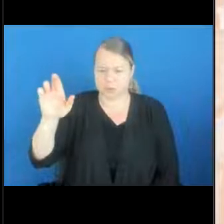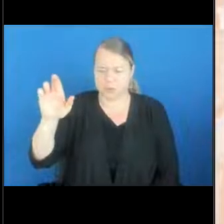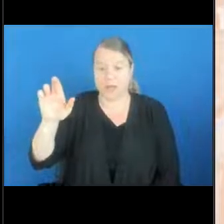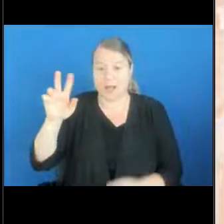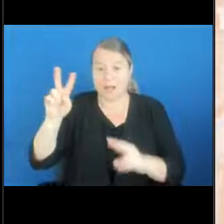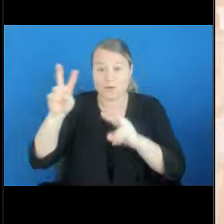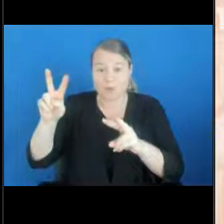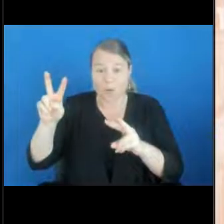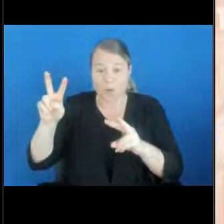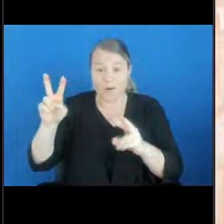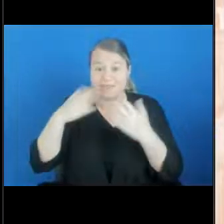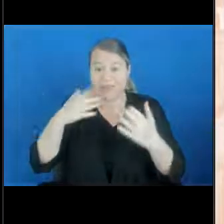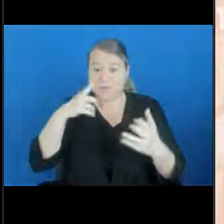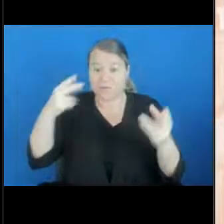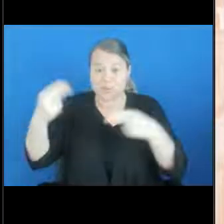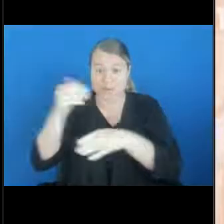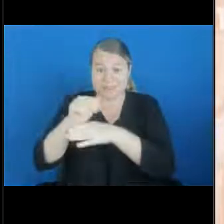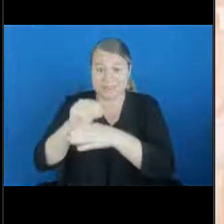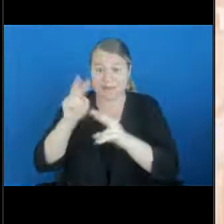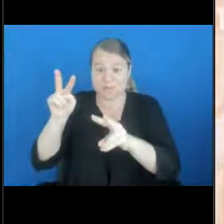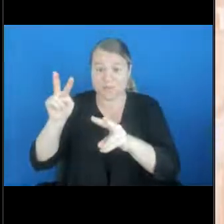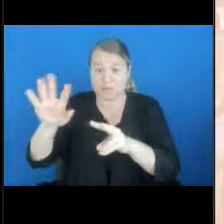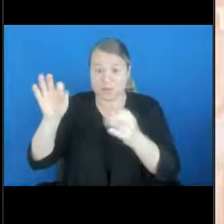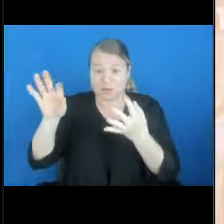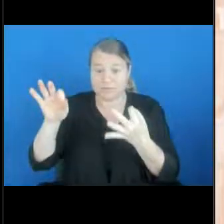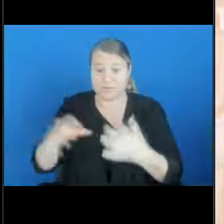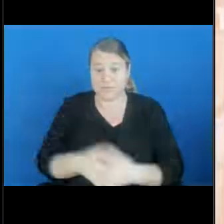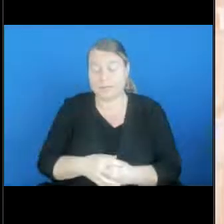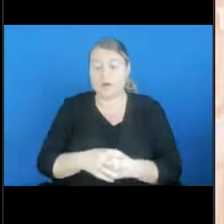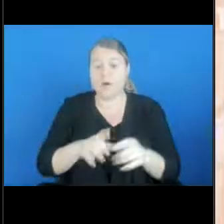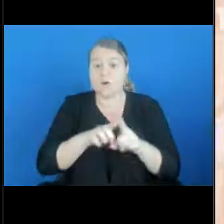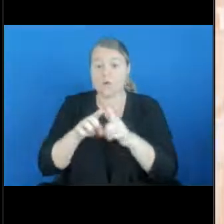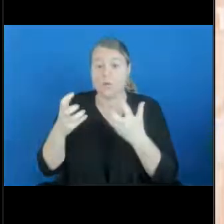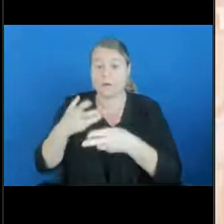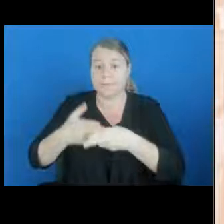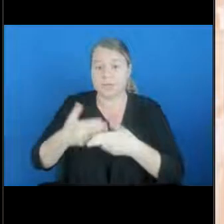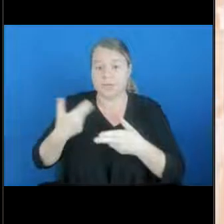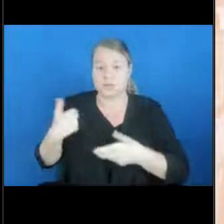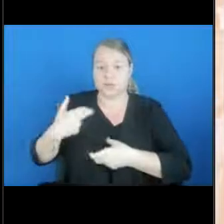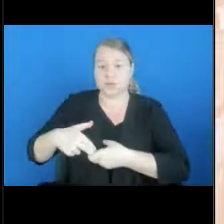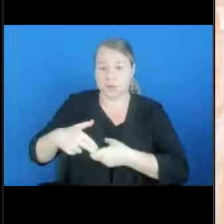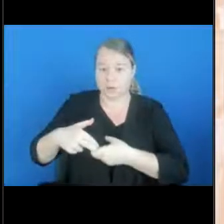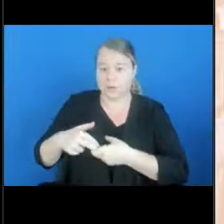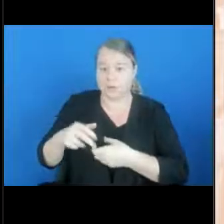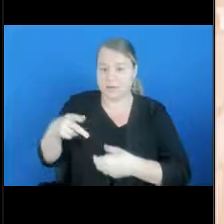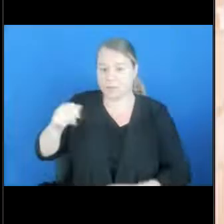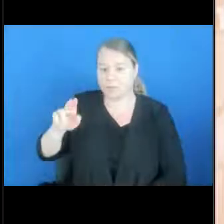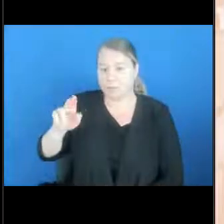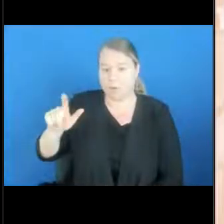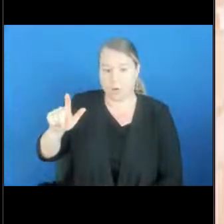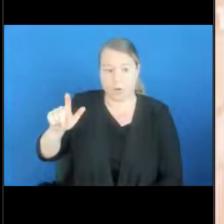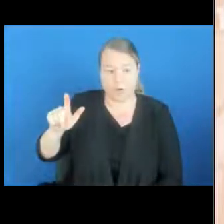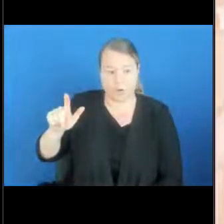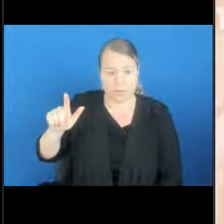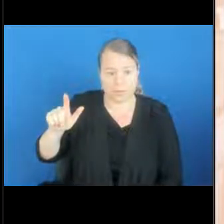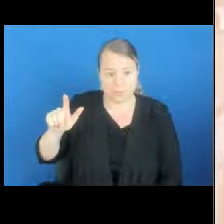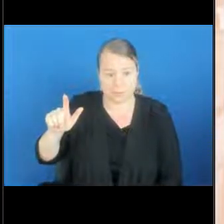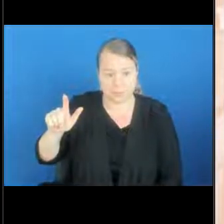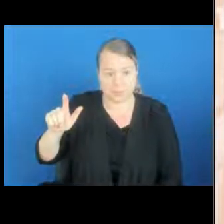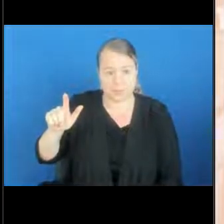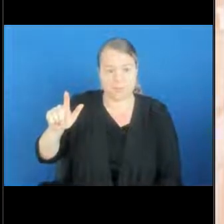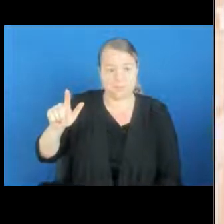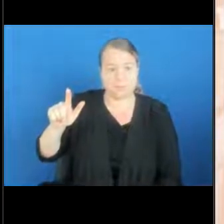your input and feedback. I also want to mention that I'm joined by Metro Board Chair Paul Smedberg, who is serving as